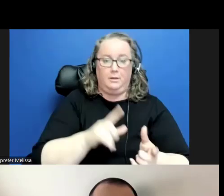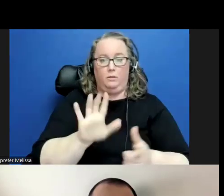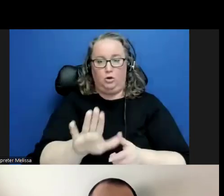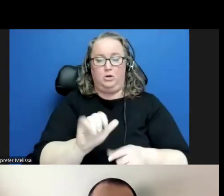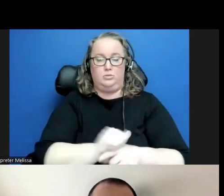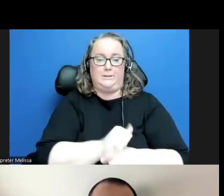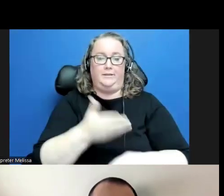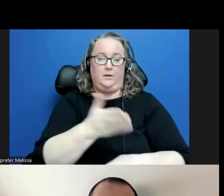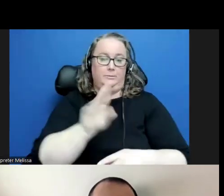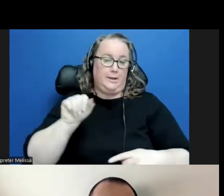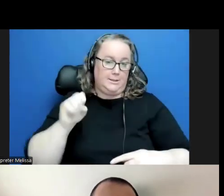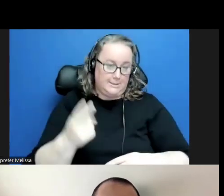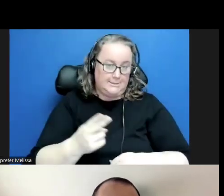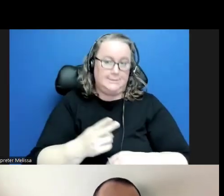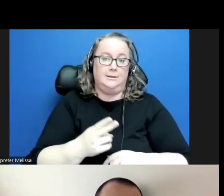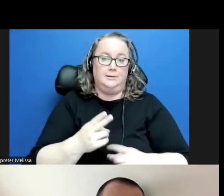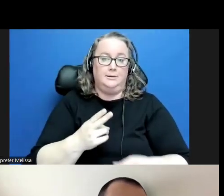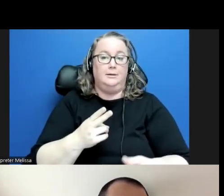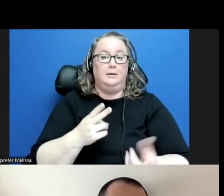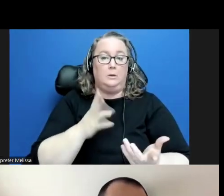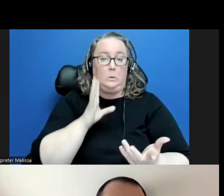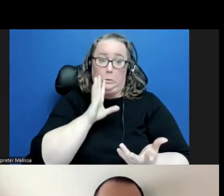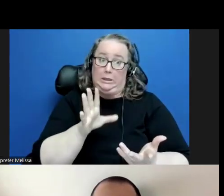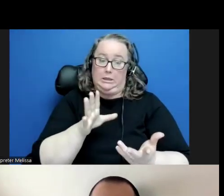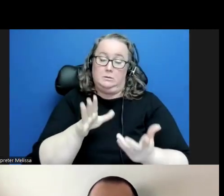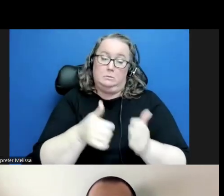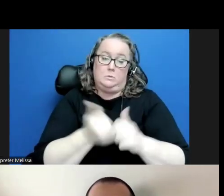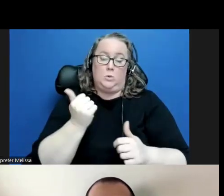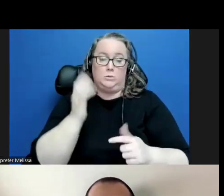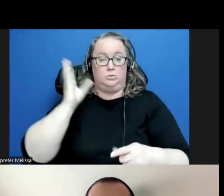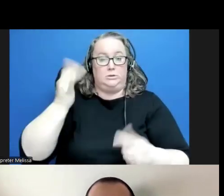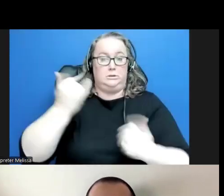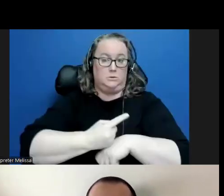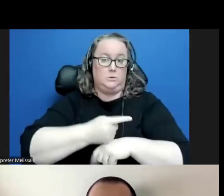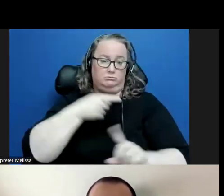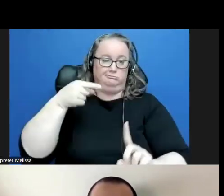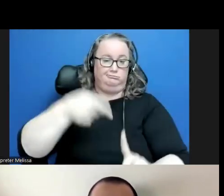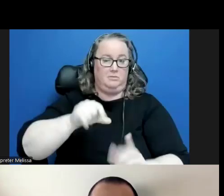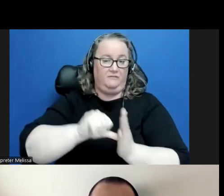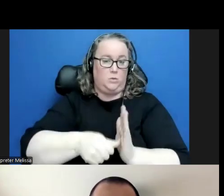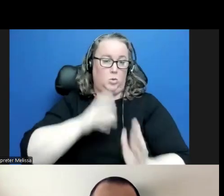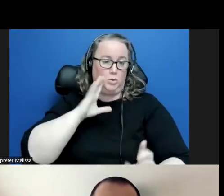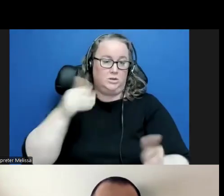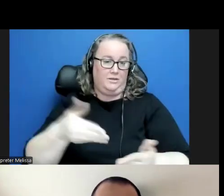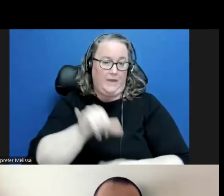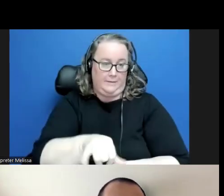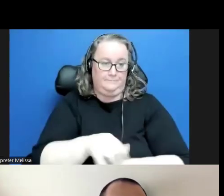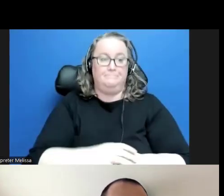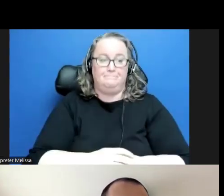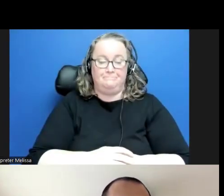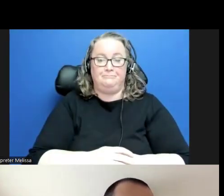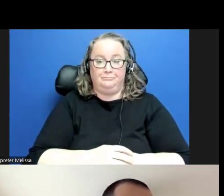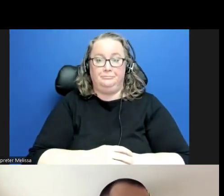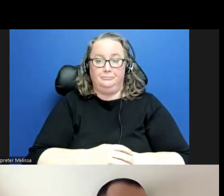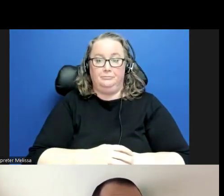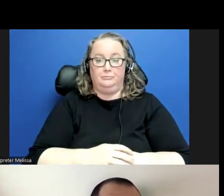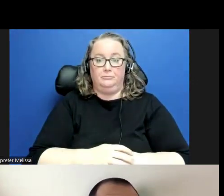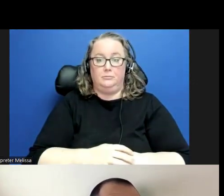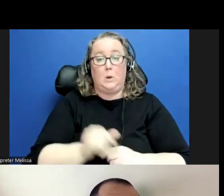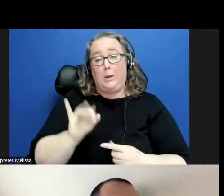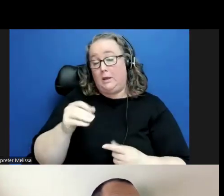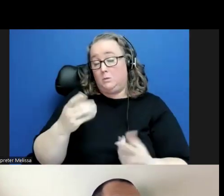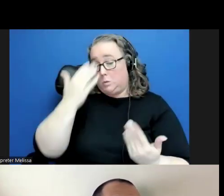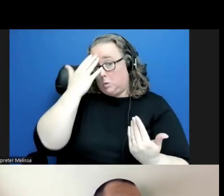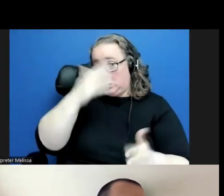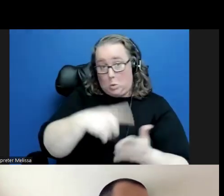at Bridgewater State Hospital, which will make up the bulk of the presentation. And for those who didn't know what to expect coming